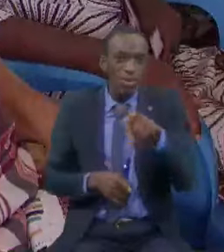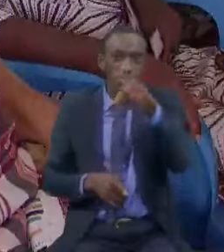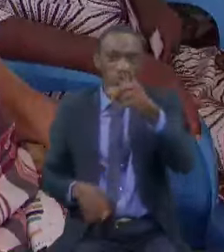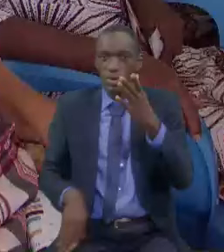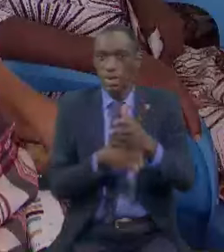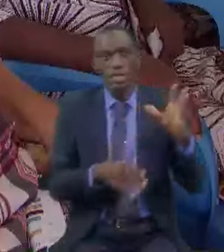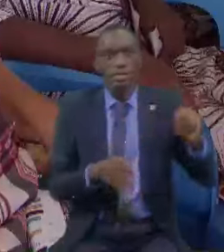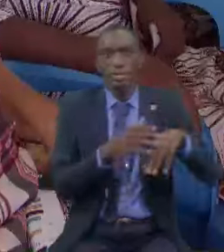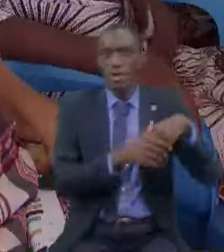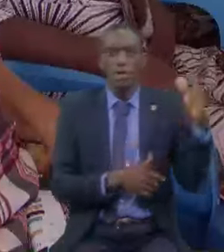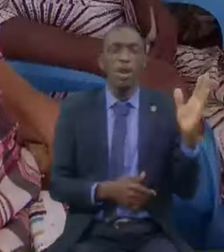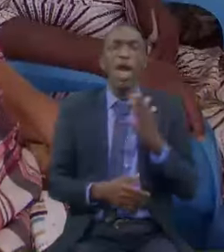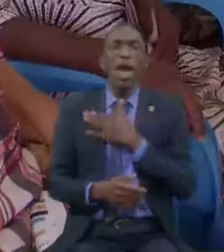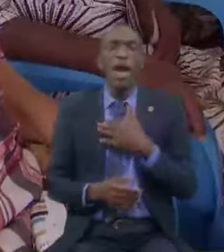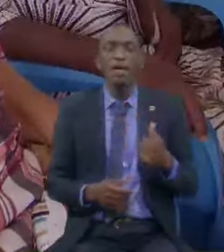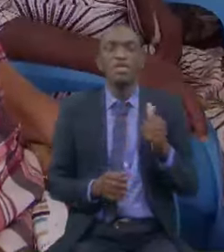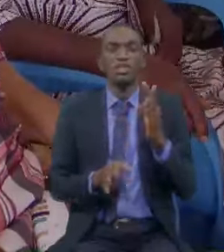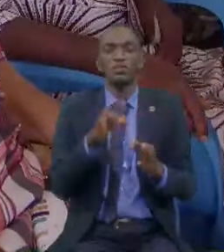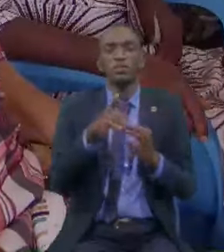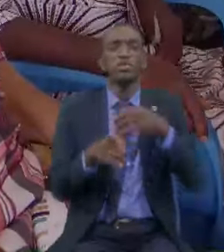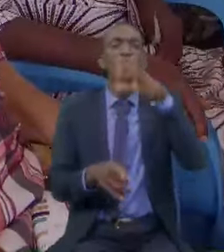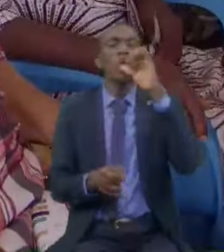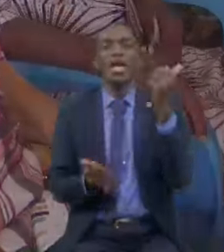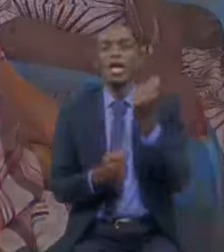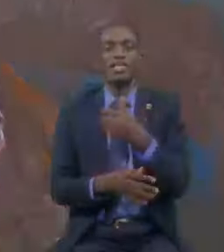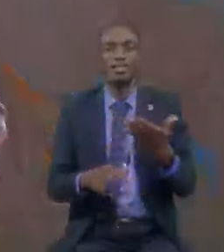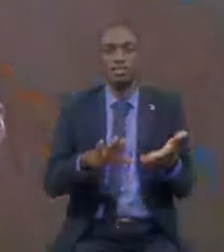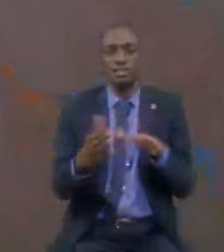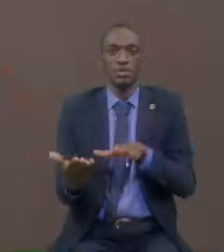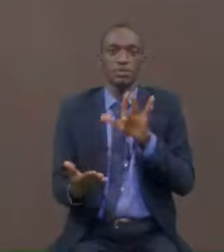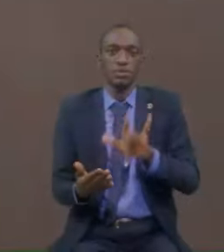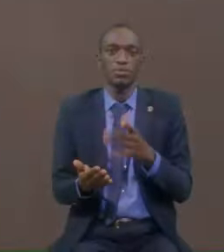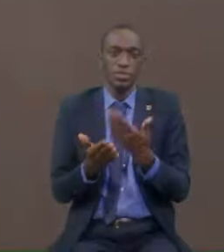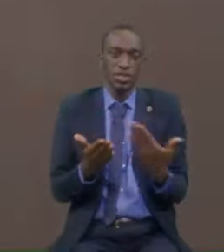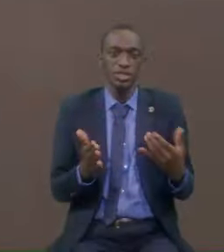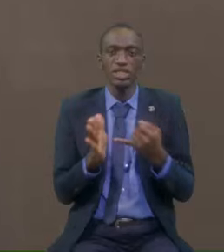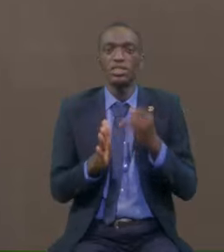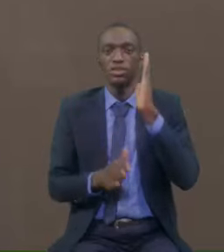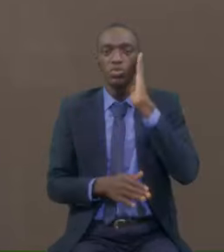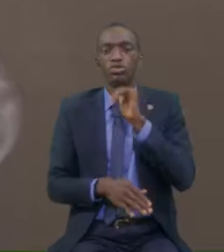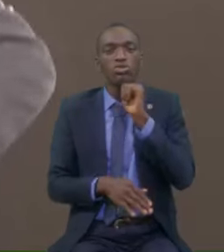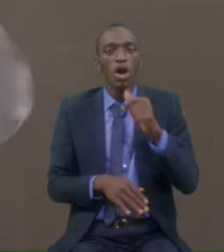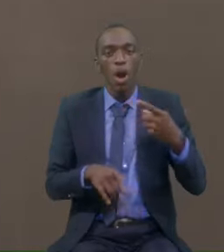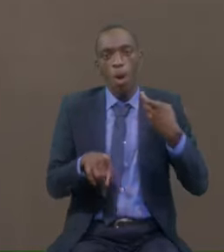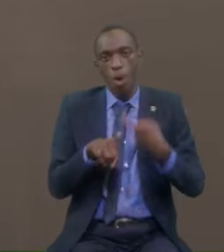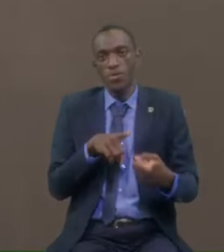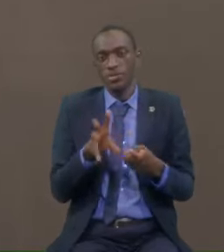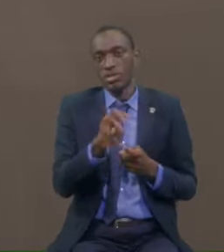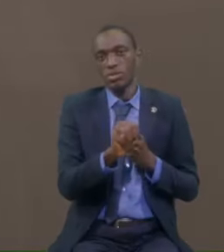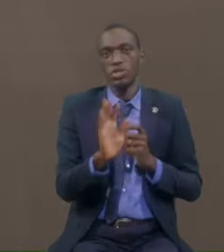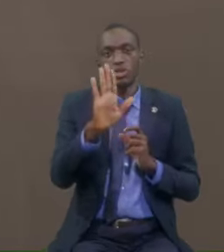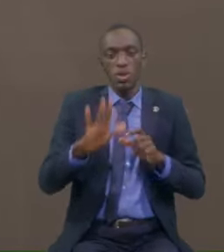any deadly sin, it shall not hurt them. Your life is secured. There